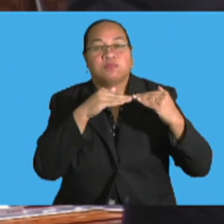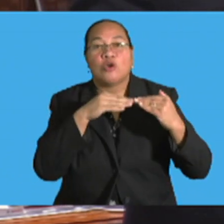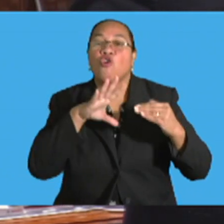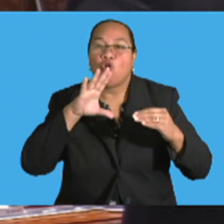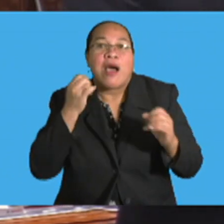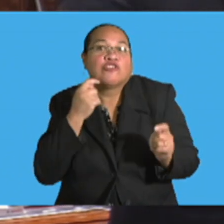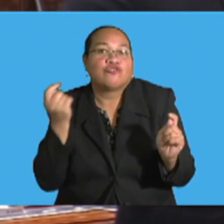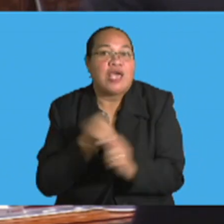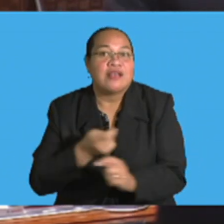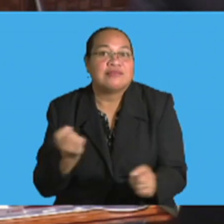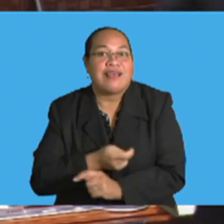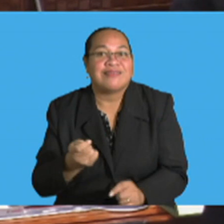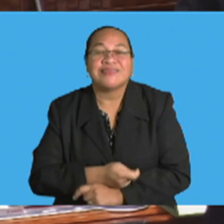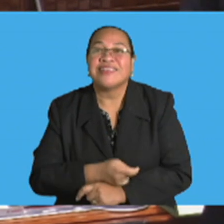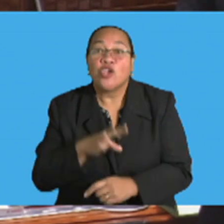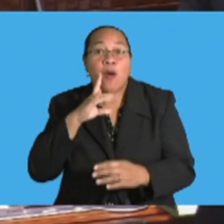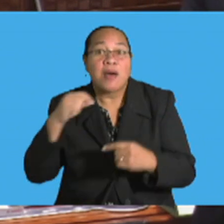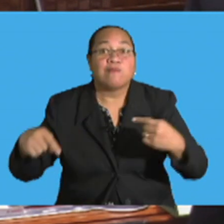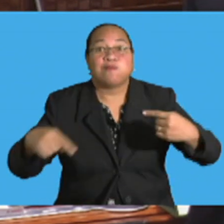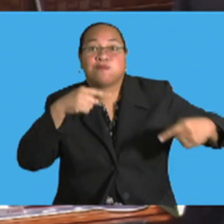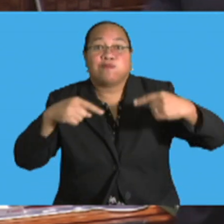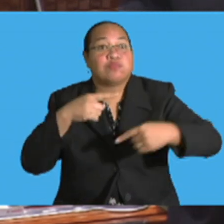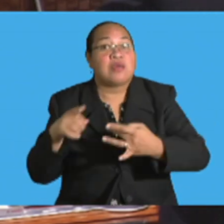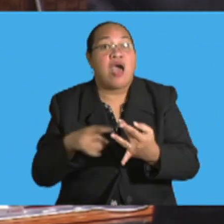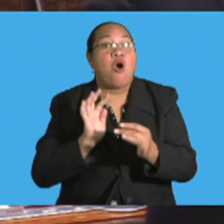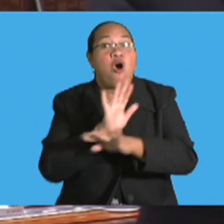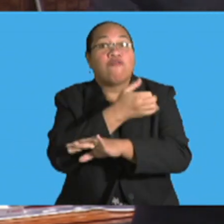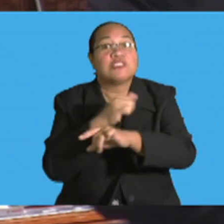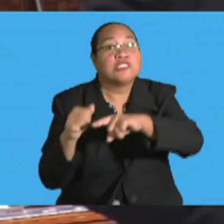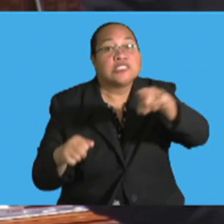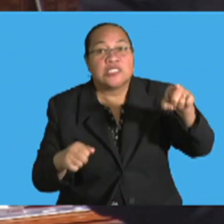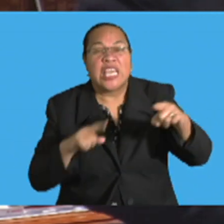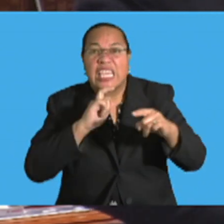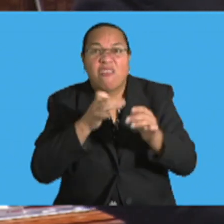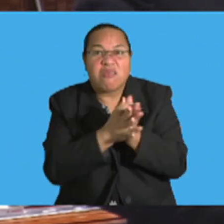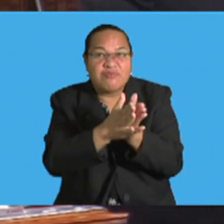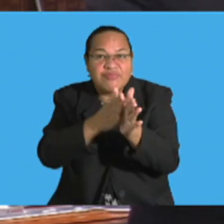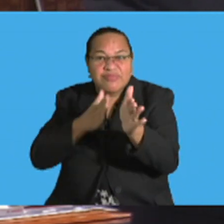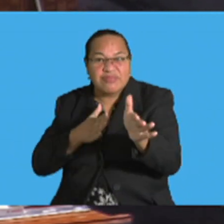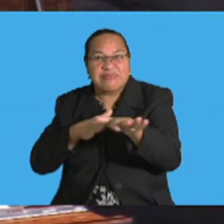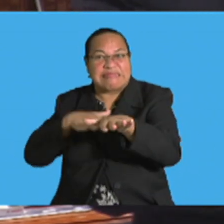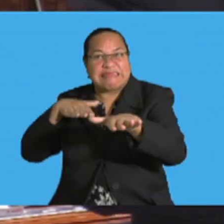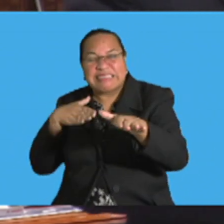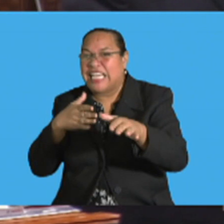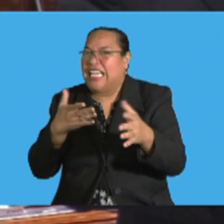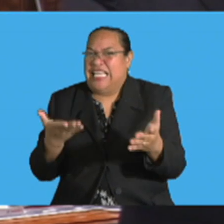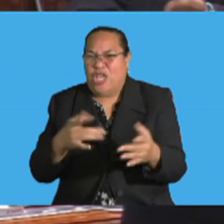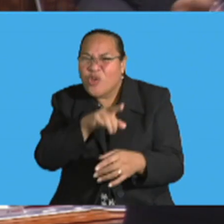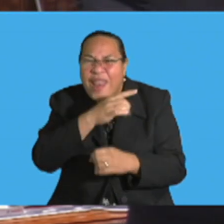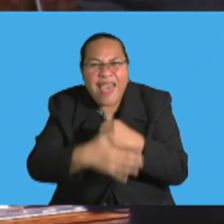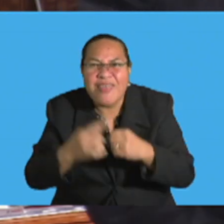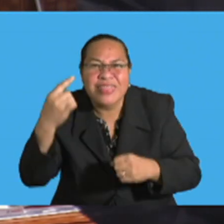simple. We have to compete in the 21st century, otherwise we will get left behind. They really don't think. They